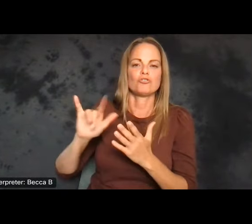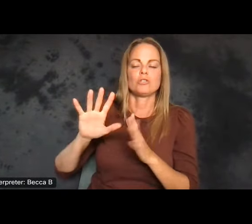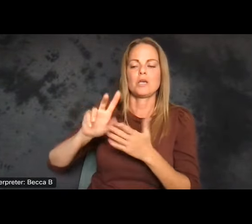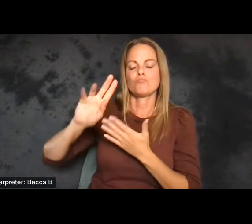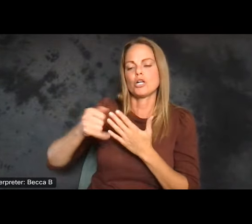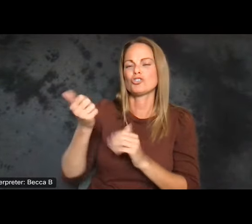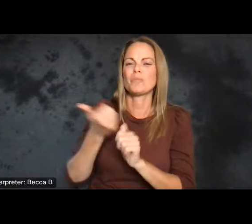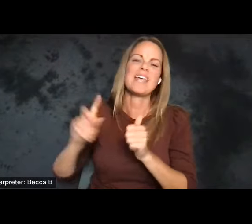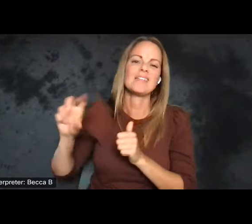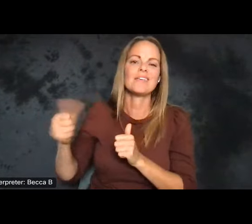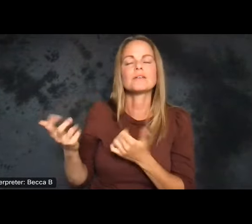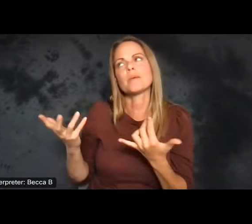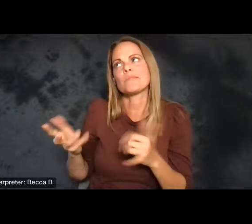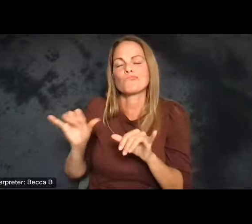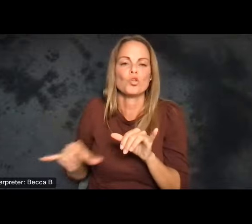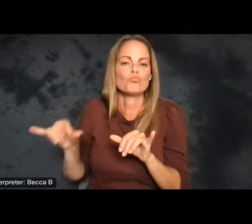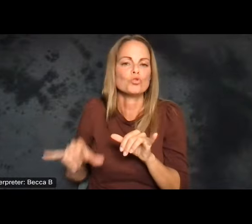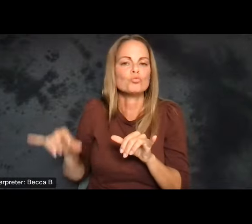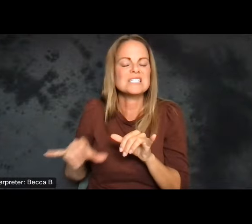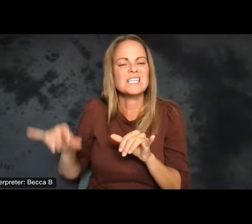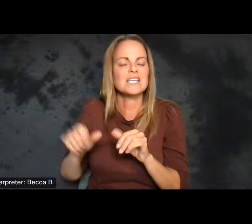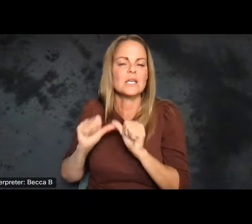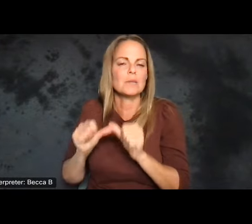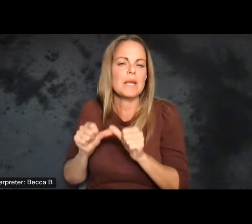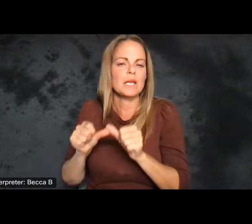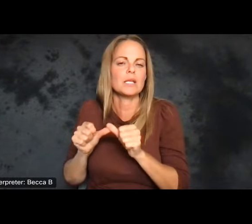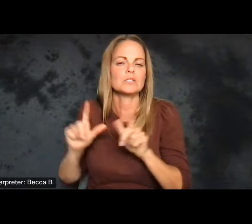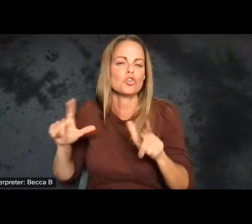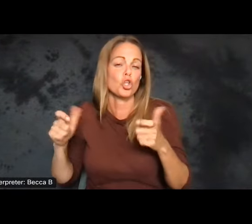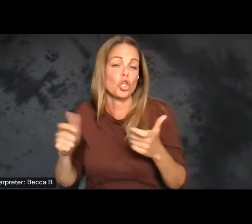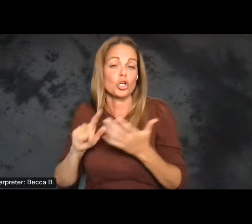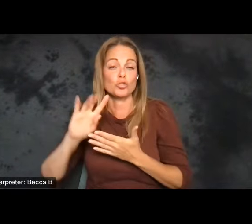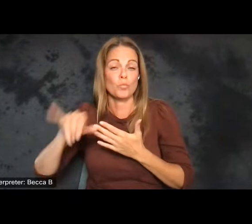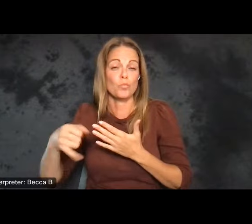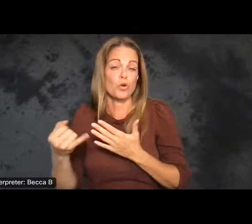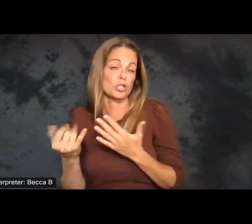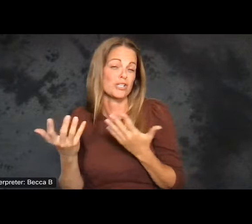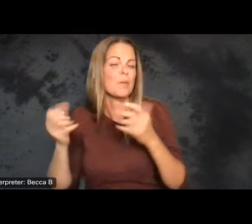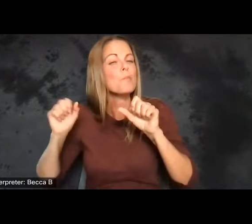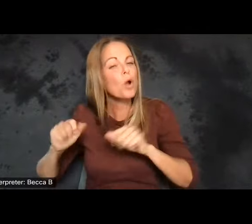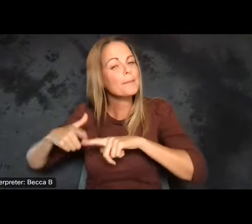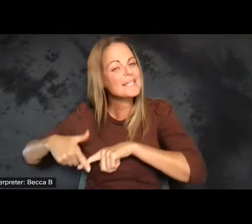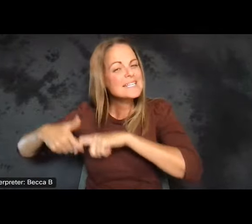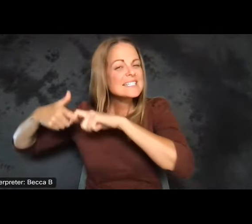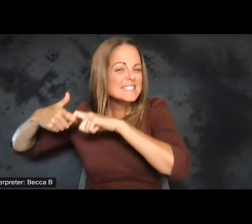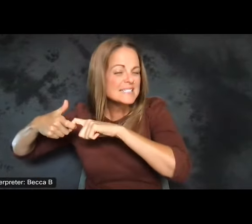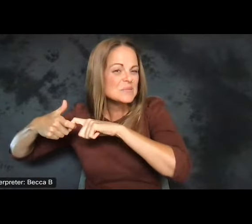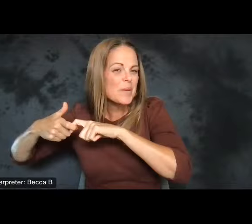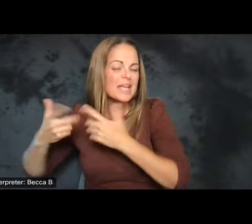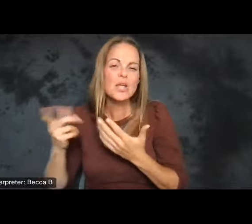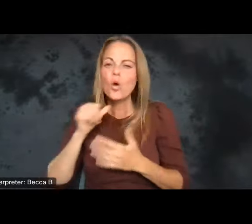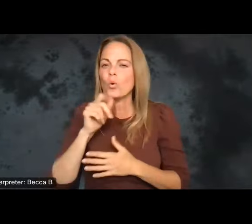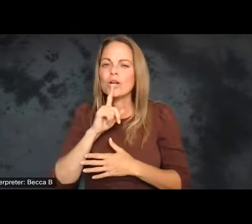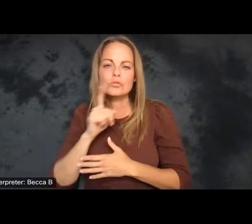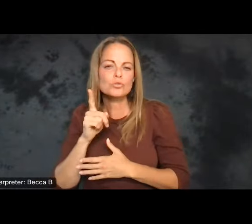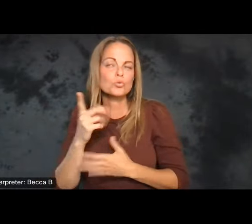sort of be routine maintenance or larger projects, we would probably suspend because we're not sure it would be productive to